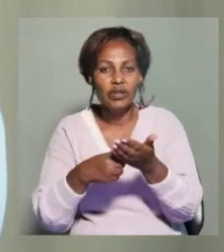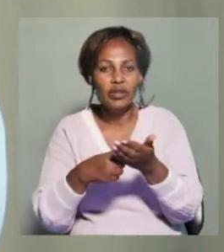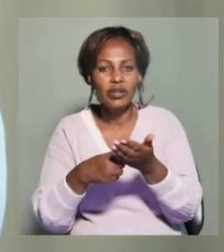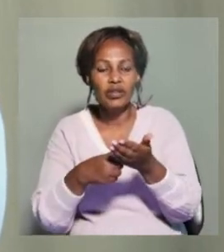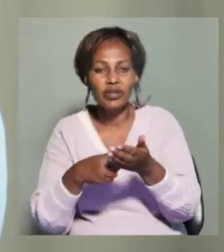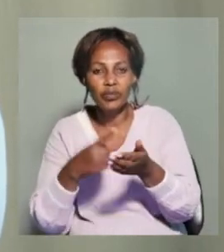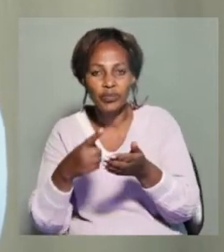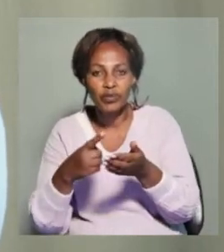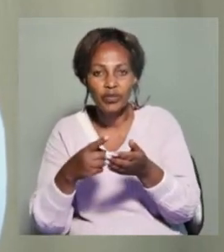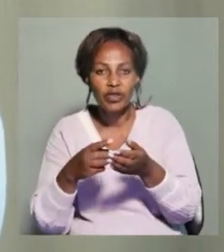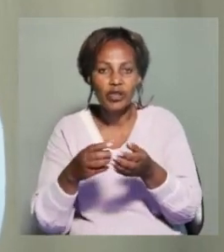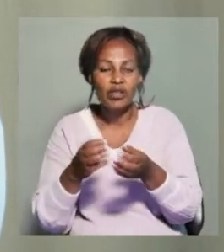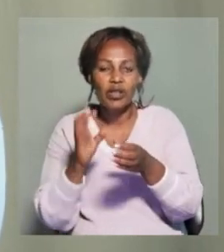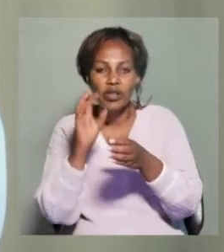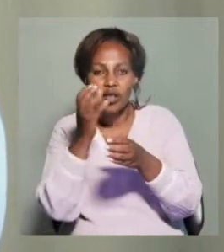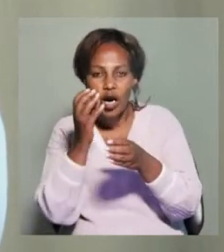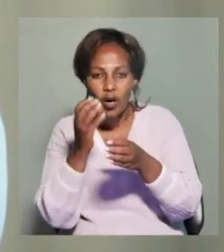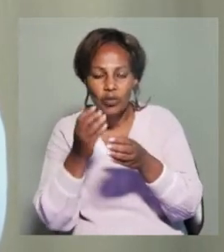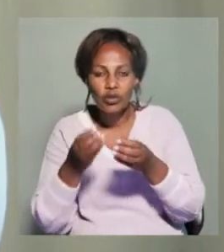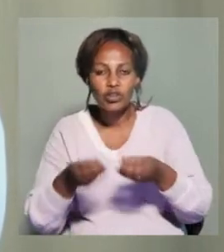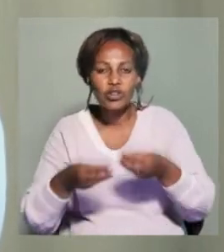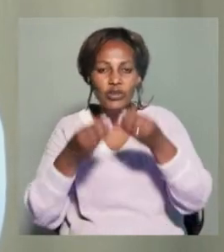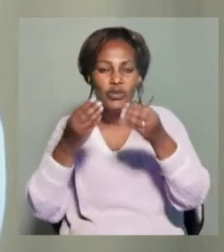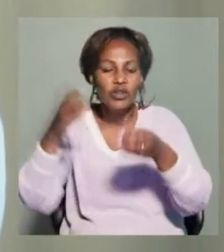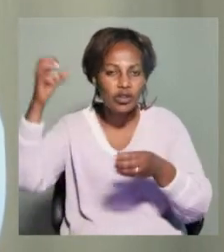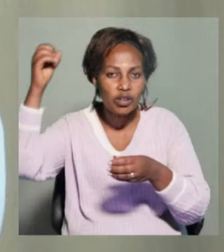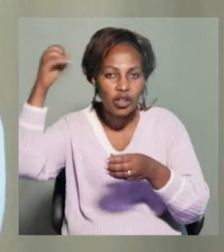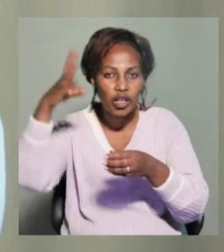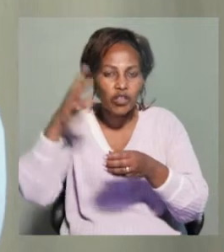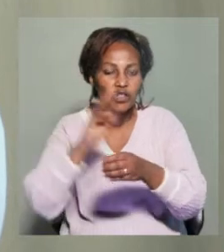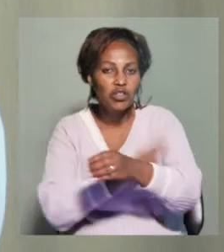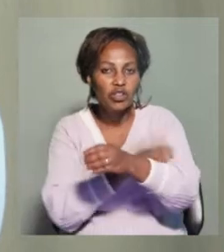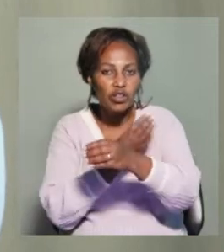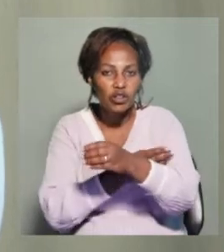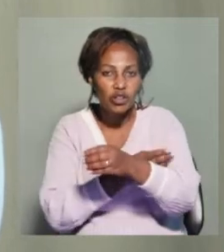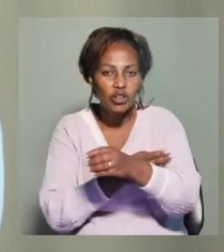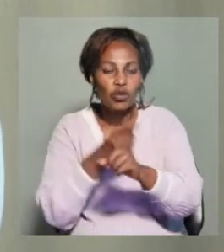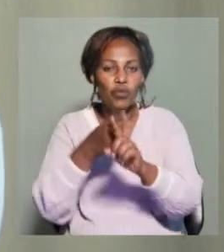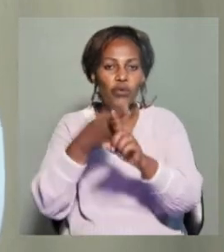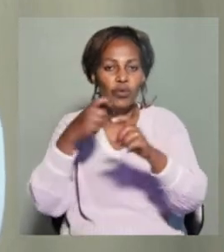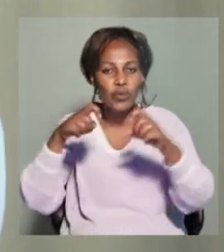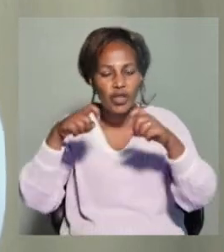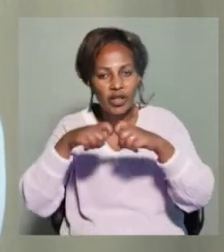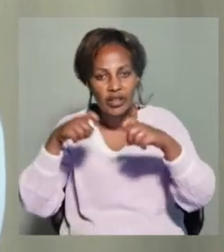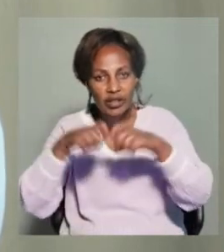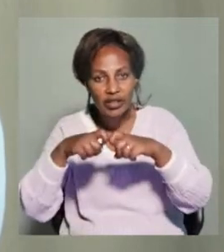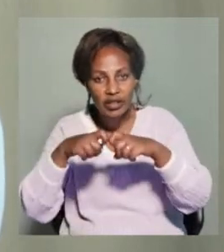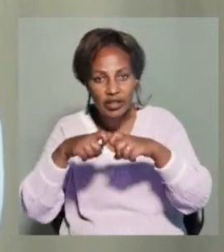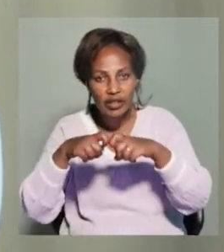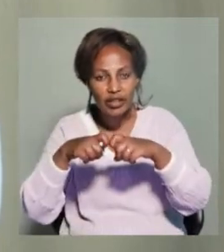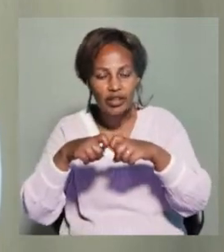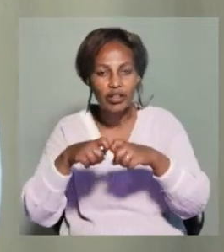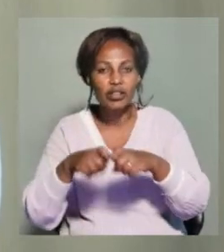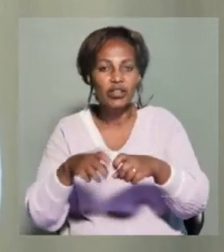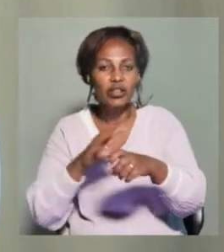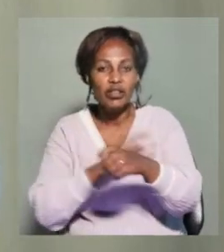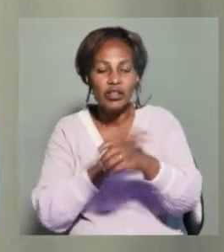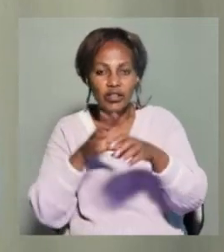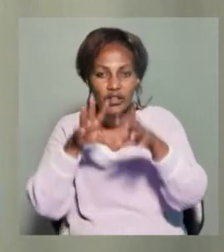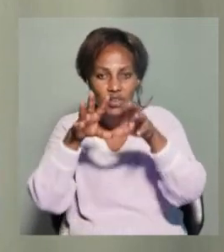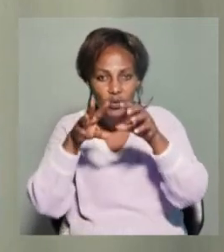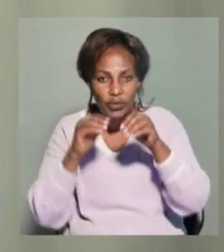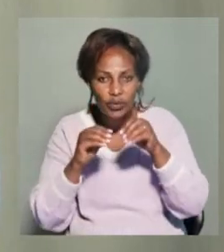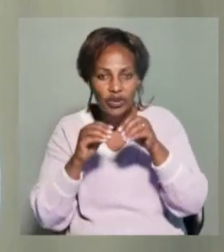lamps are giving us light energy from the electrical energy they consumed in